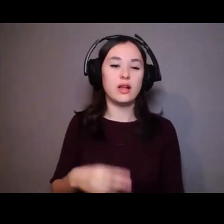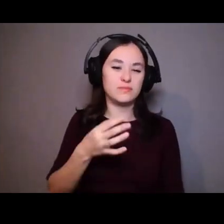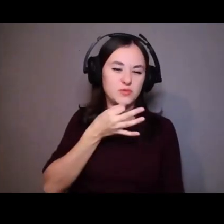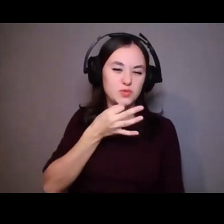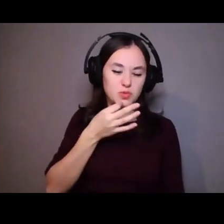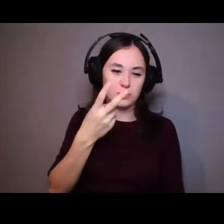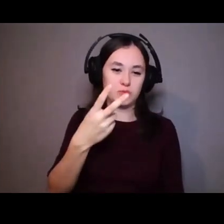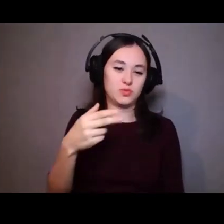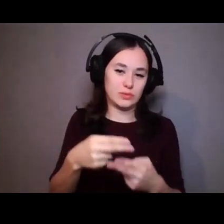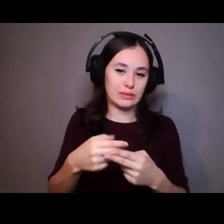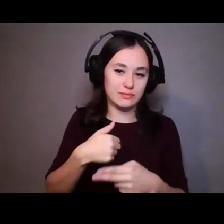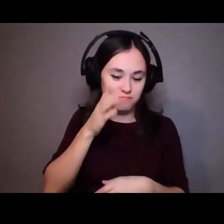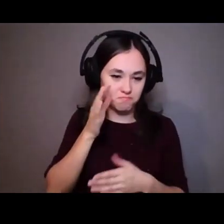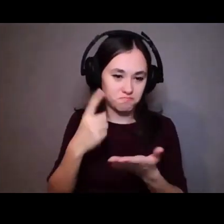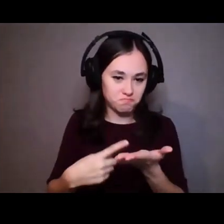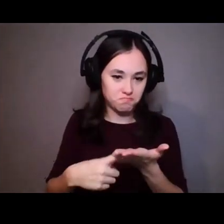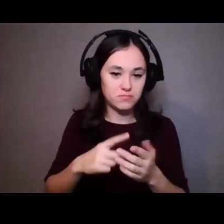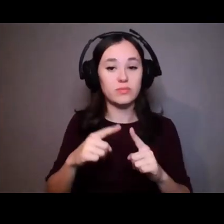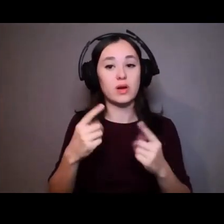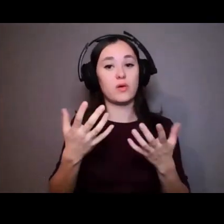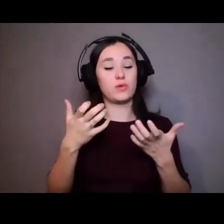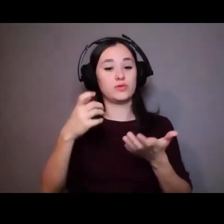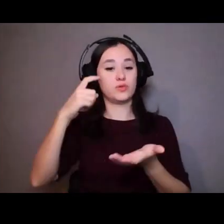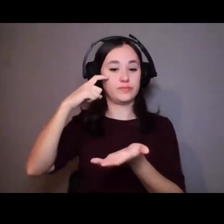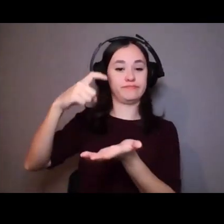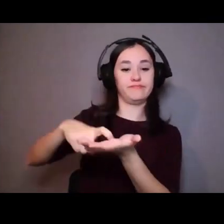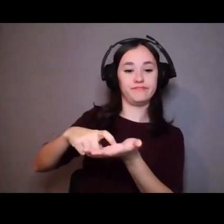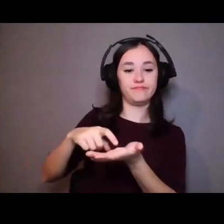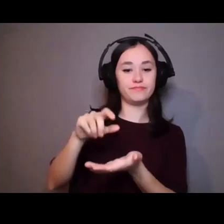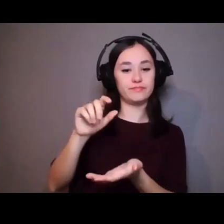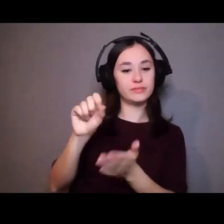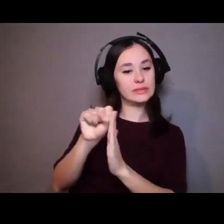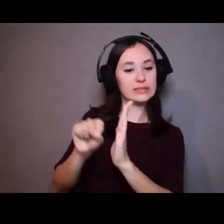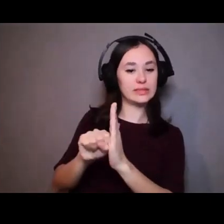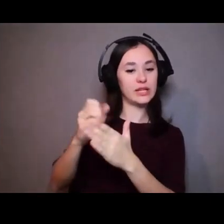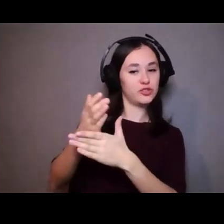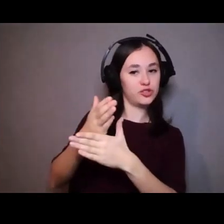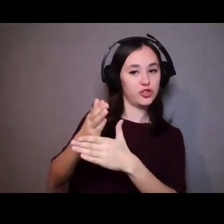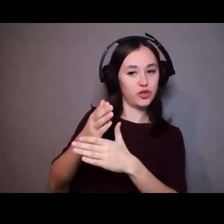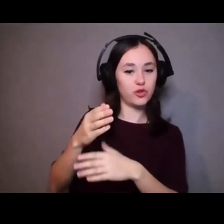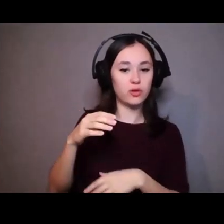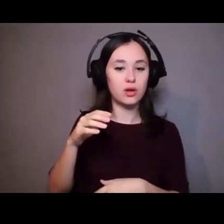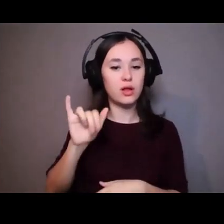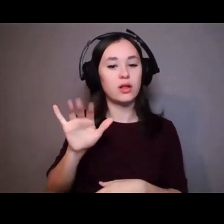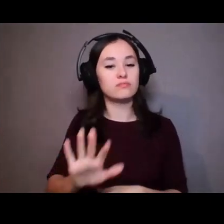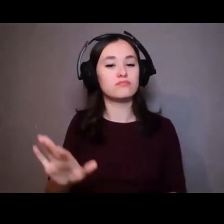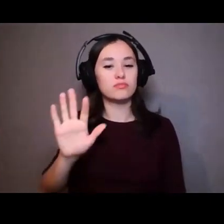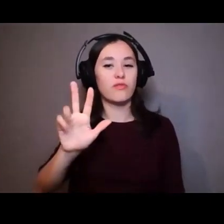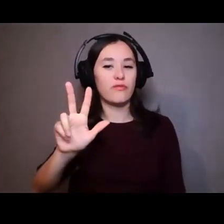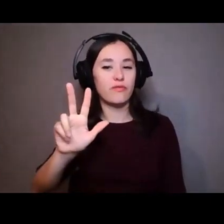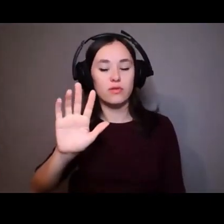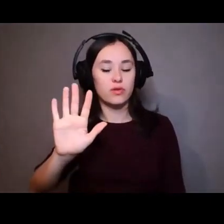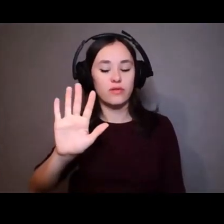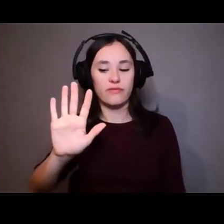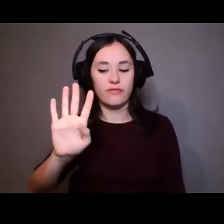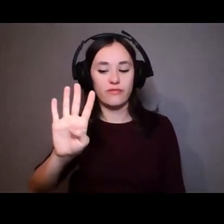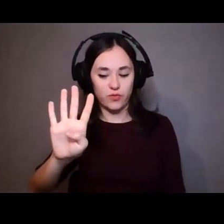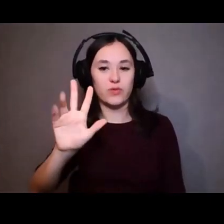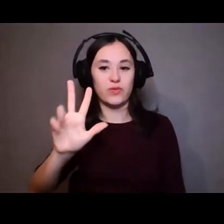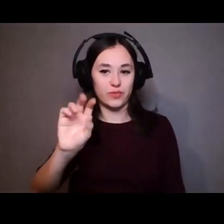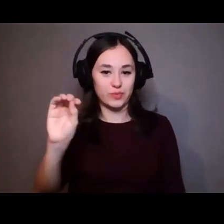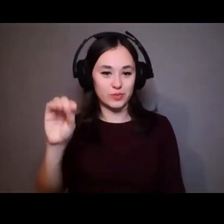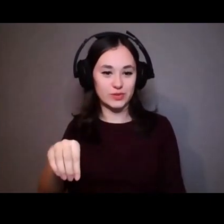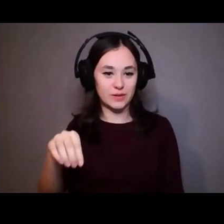out the state share, which was about in aggregate around 43% in 2025, and that's what we're going to be